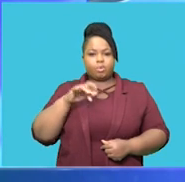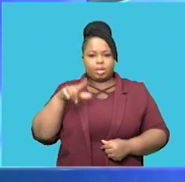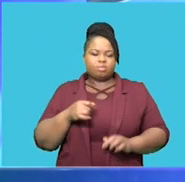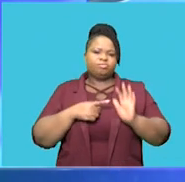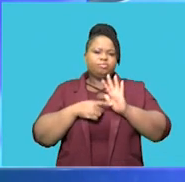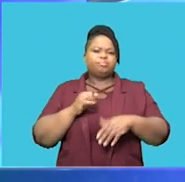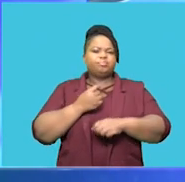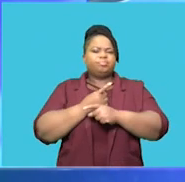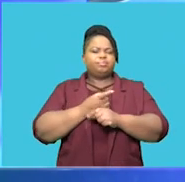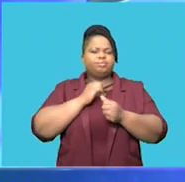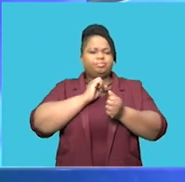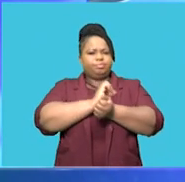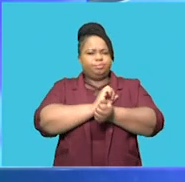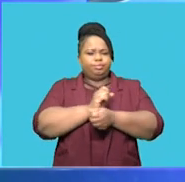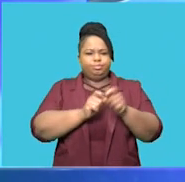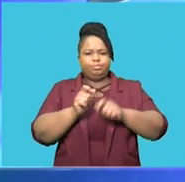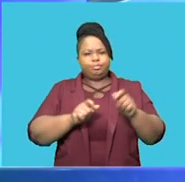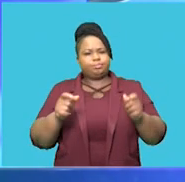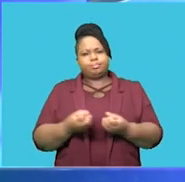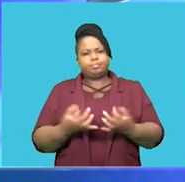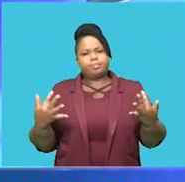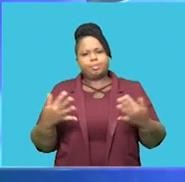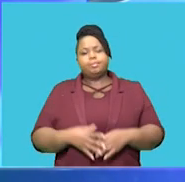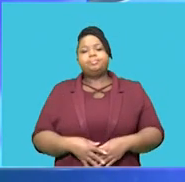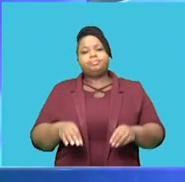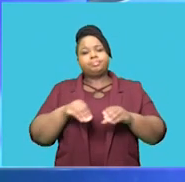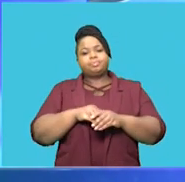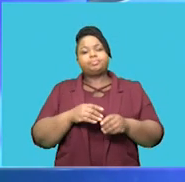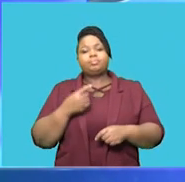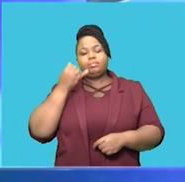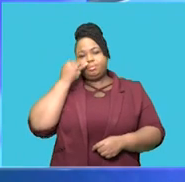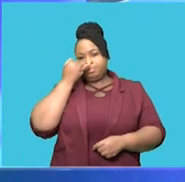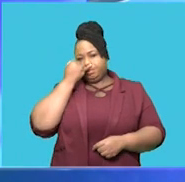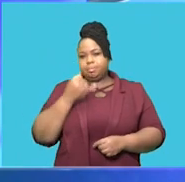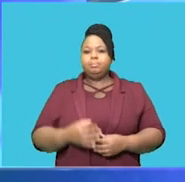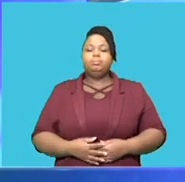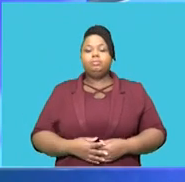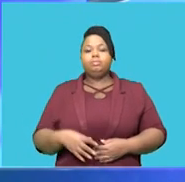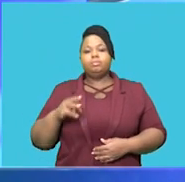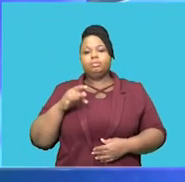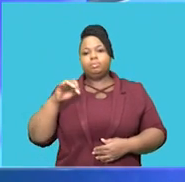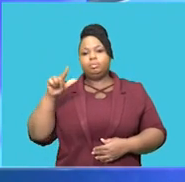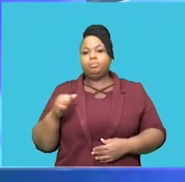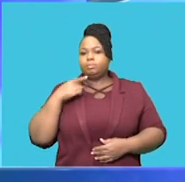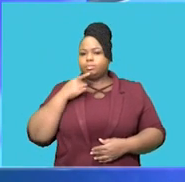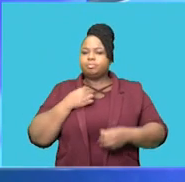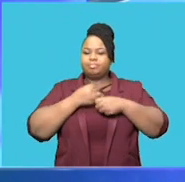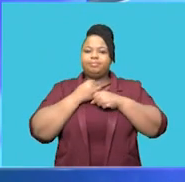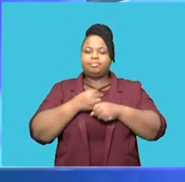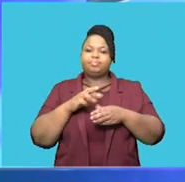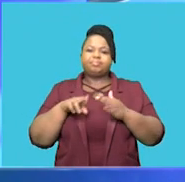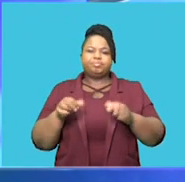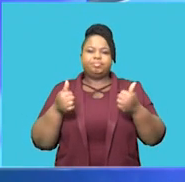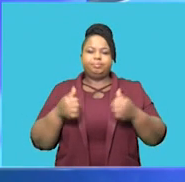ibonise ukuboshwa kwabantu abaningi ngamacala ahlukene okubala phakathi kwawo nokutholakala nezidakamizwa. UMawela uthi ke lo mkhankaso unemiphumela